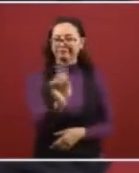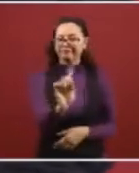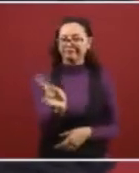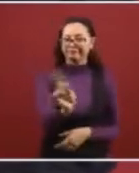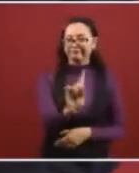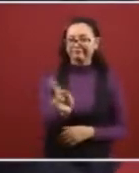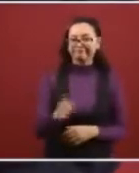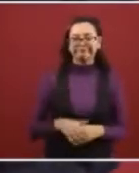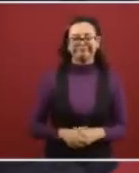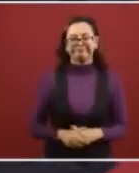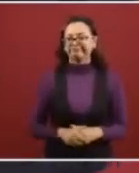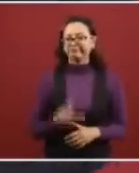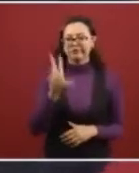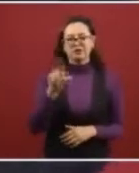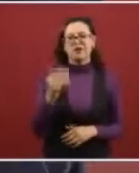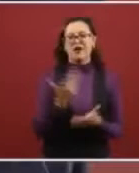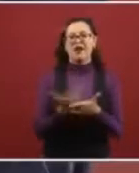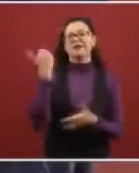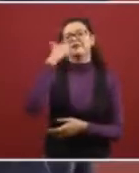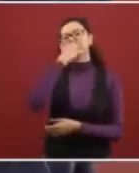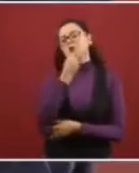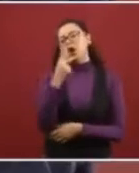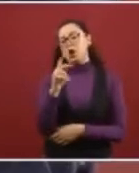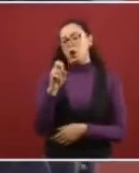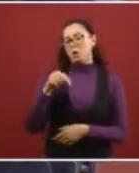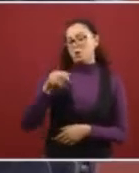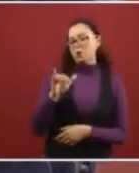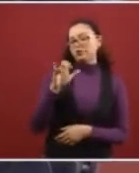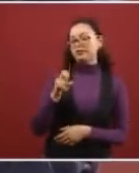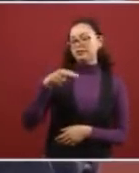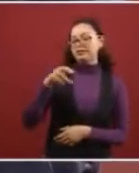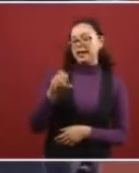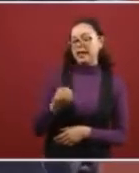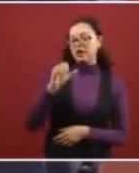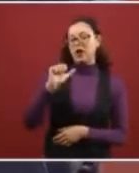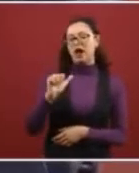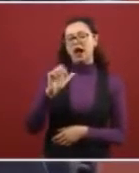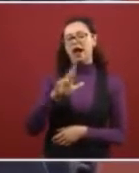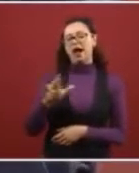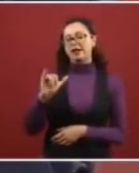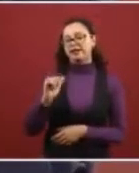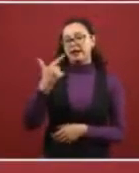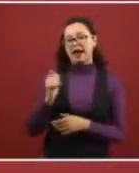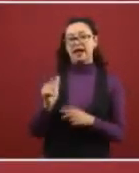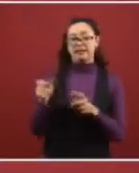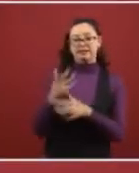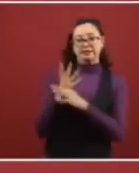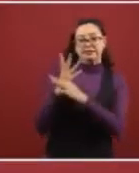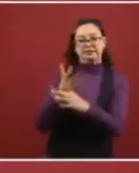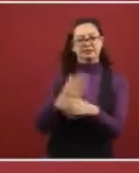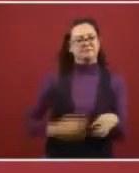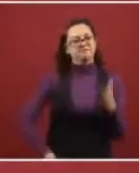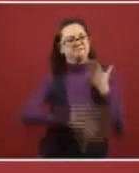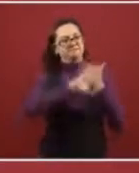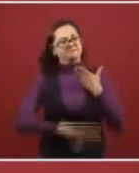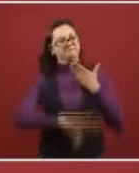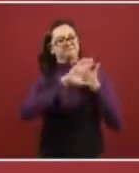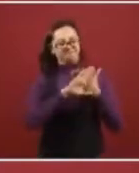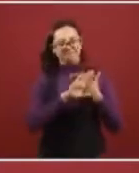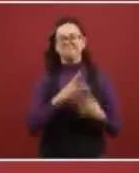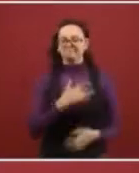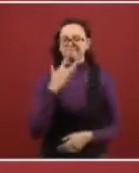decía Ponciano Arriaga, as Ponciano Arriaga entre más say, me golpean the more they hit me más digno me siento the